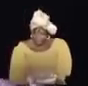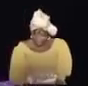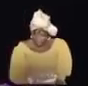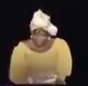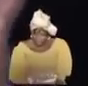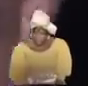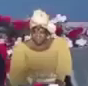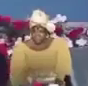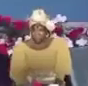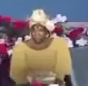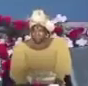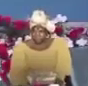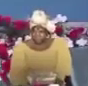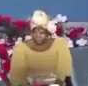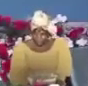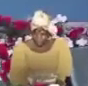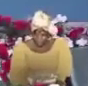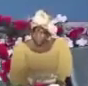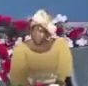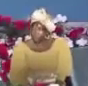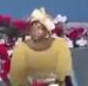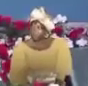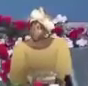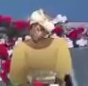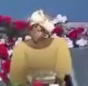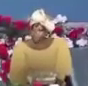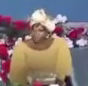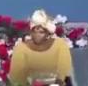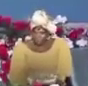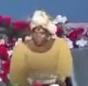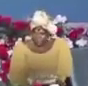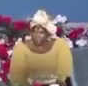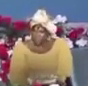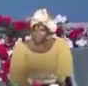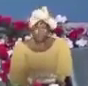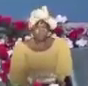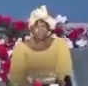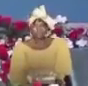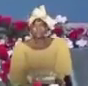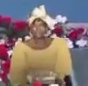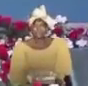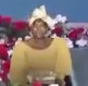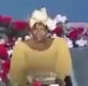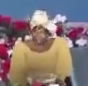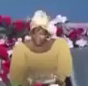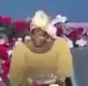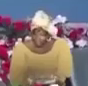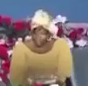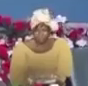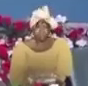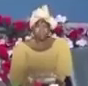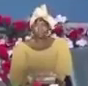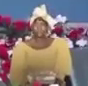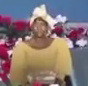Every man will bow down and say you are King.